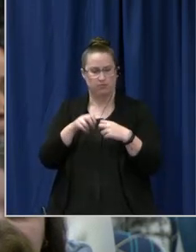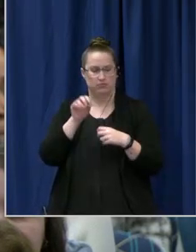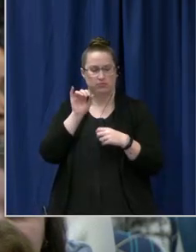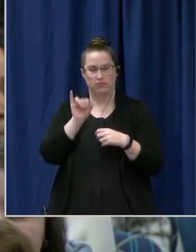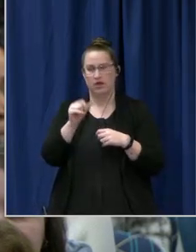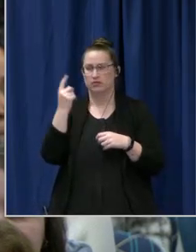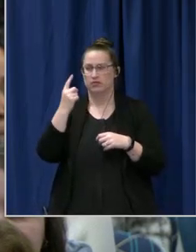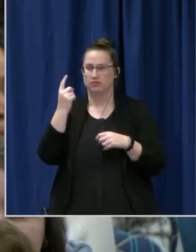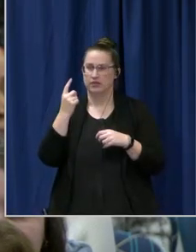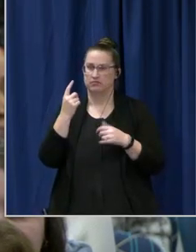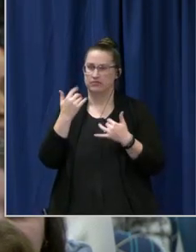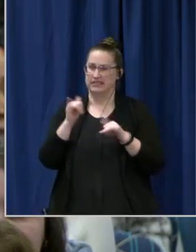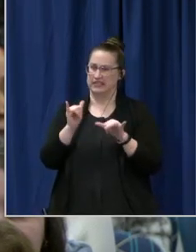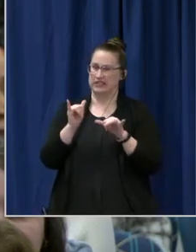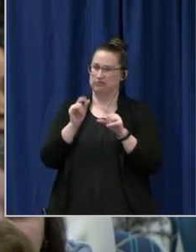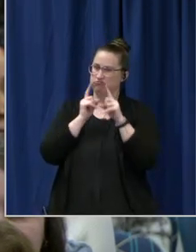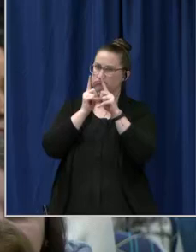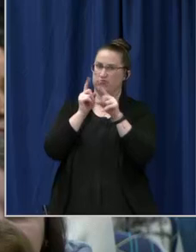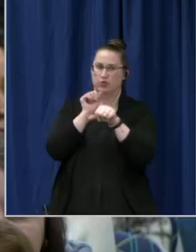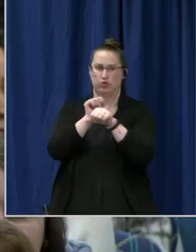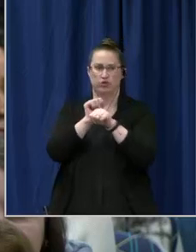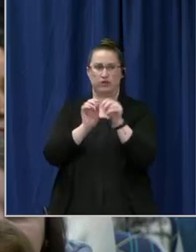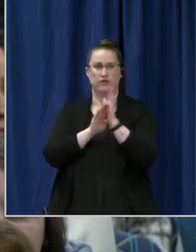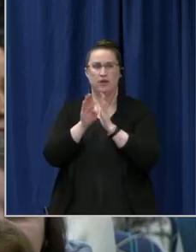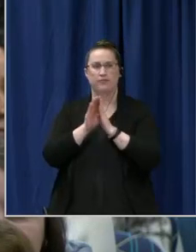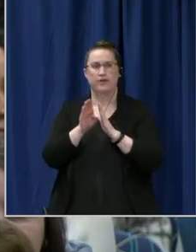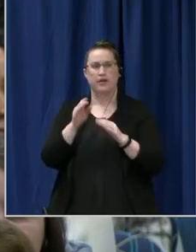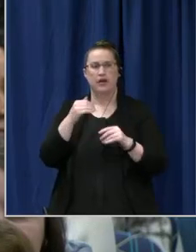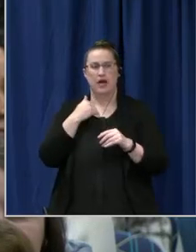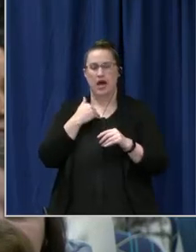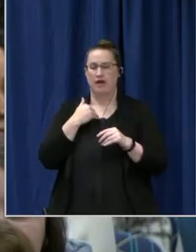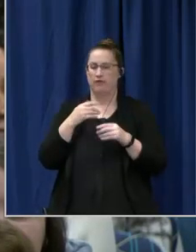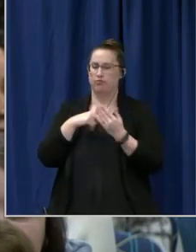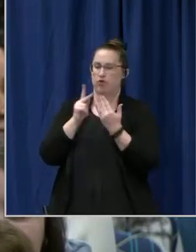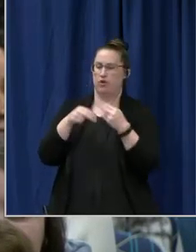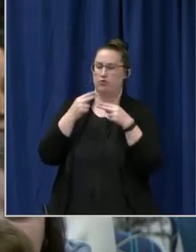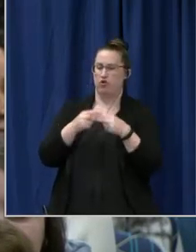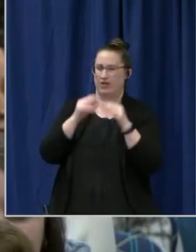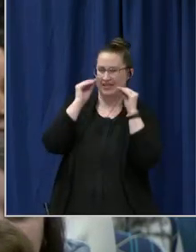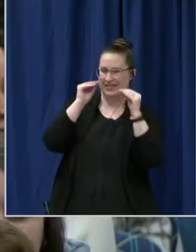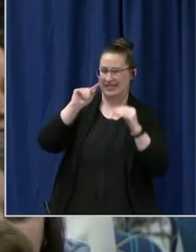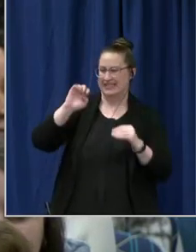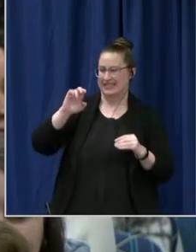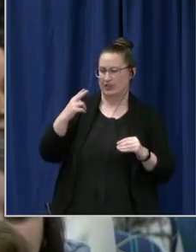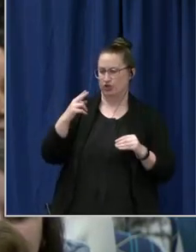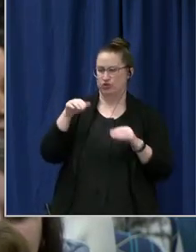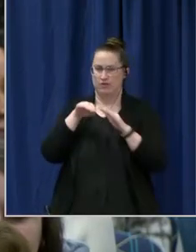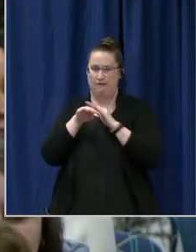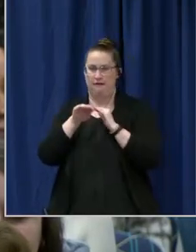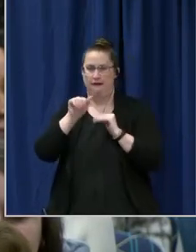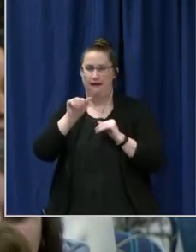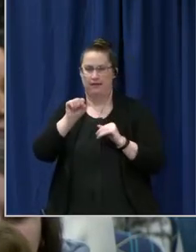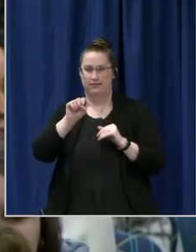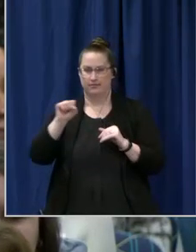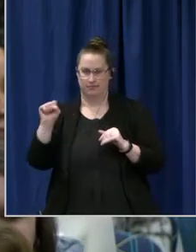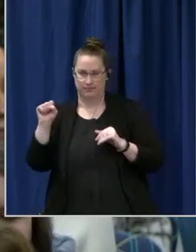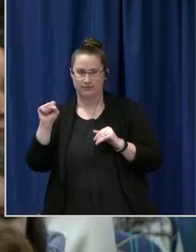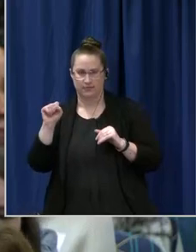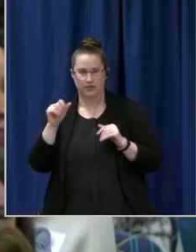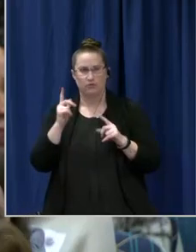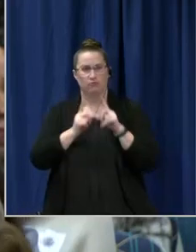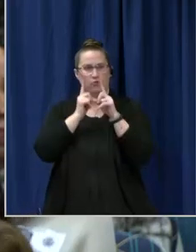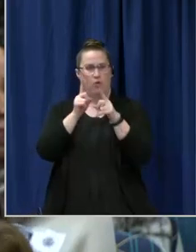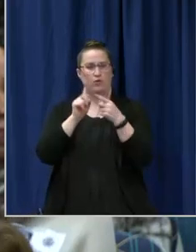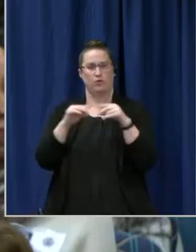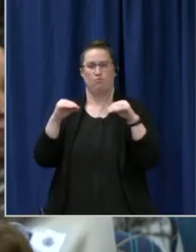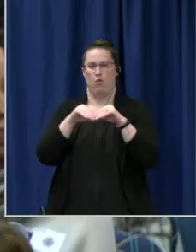is being worked on by a program called Teach Access that really works at getting more accessible-oriented